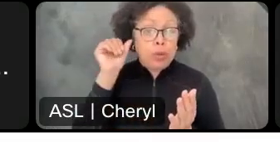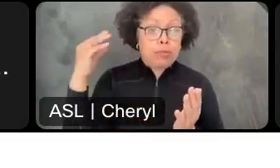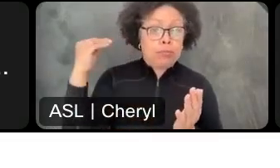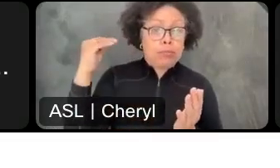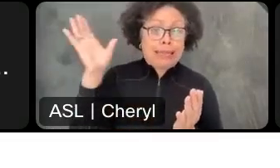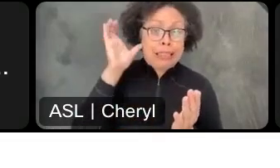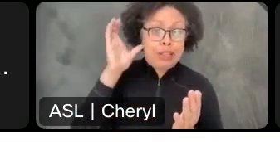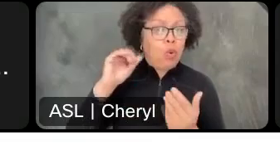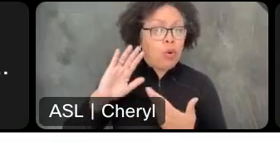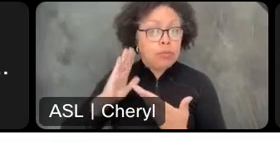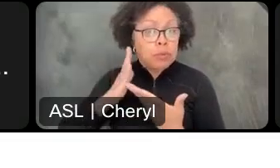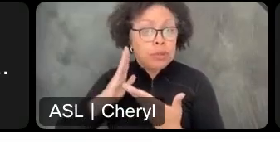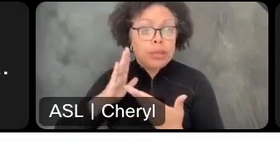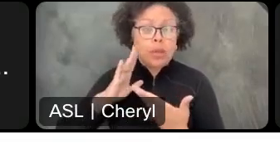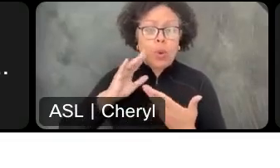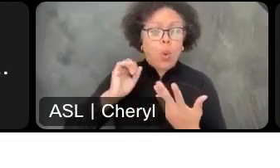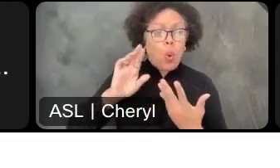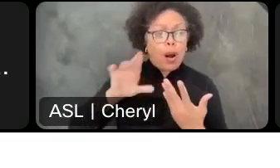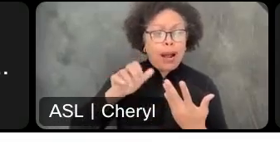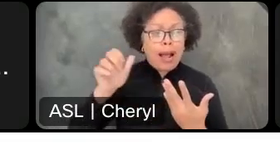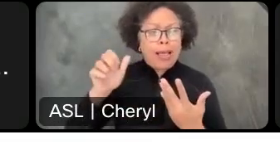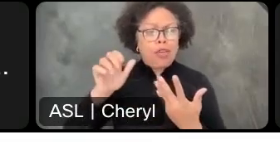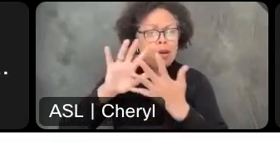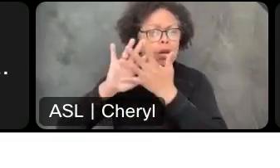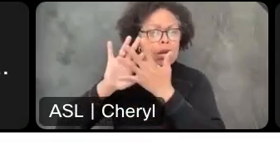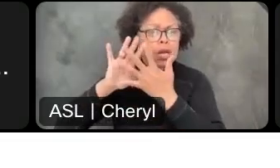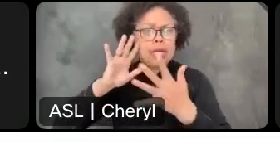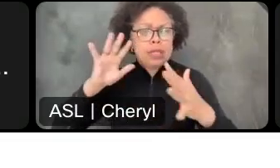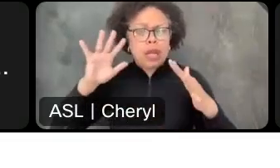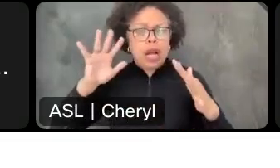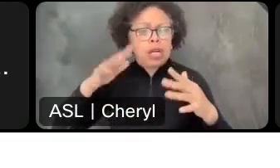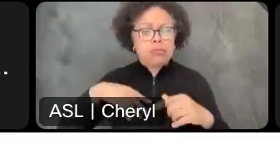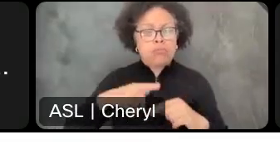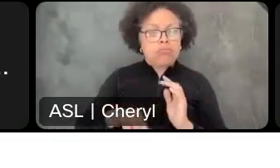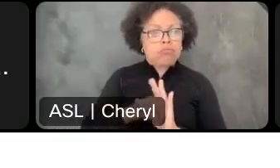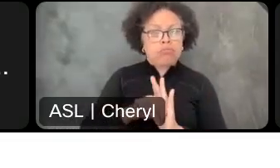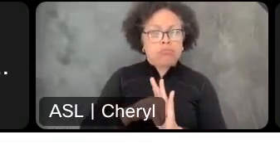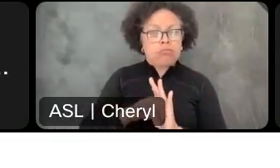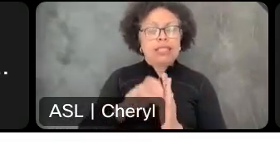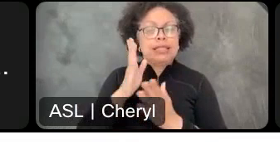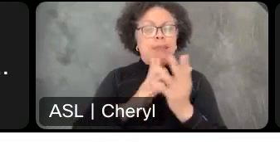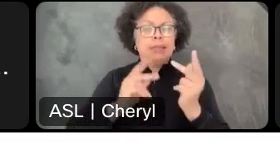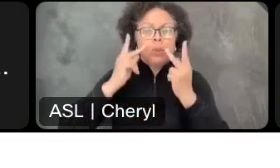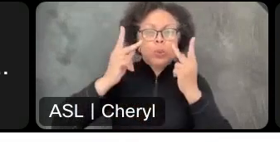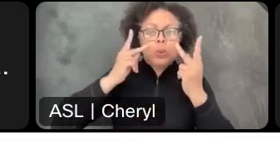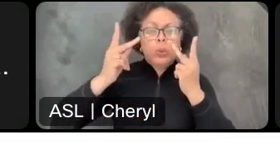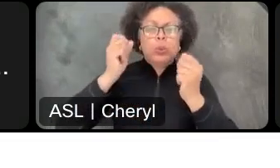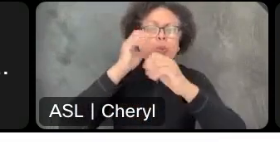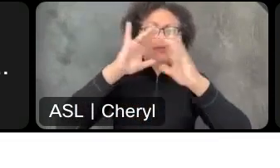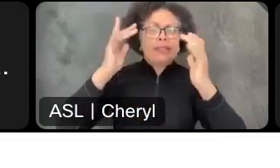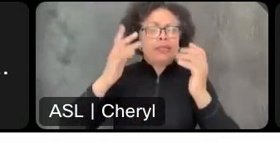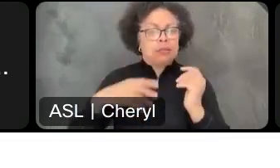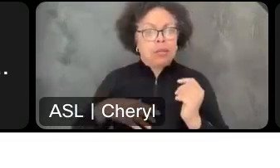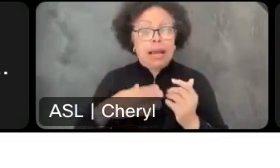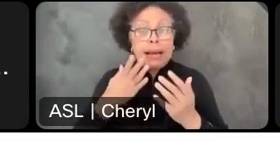music, hissing, or other indeterminate sounds. Some people may see visions, colors, or